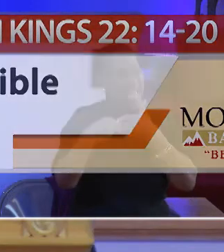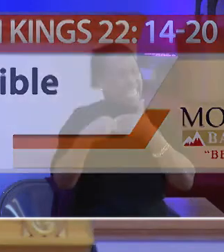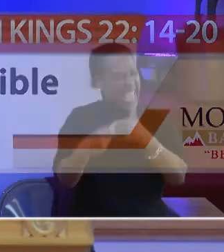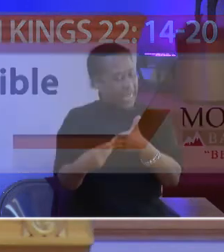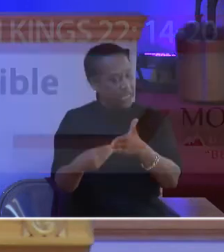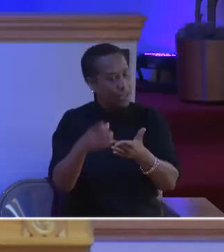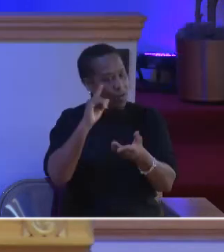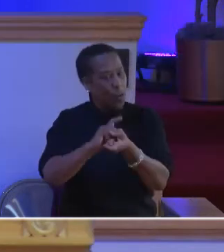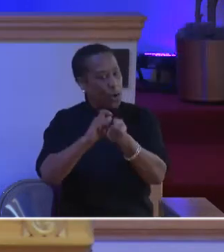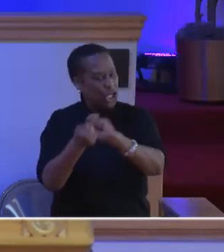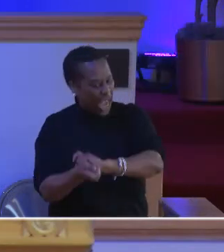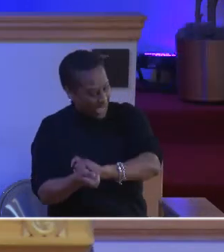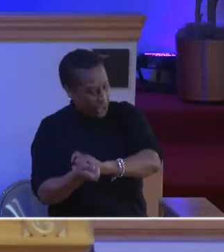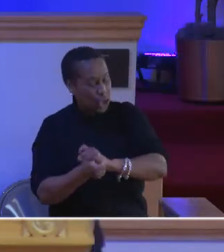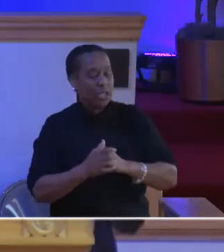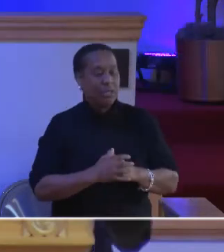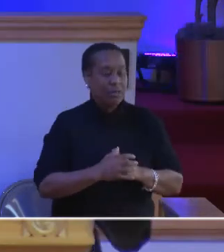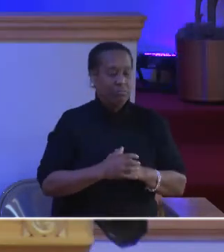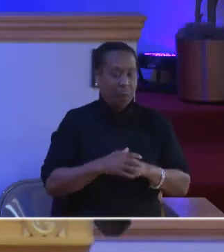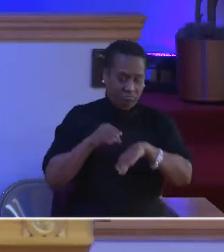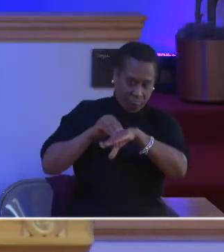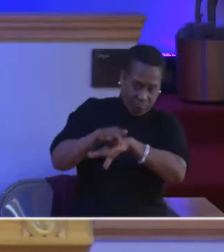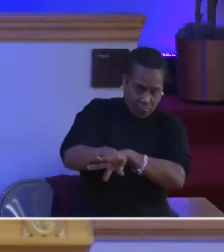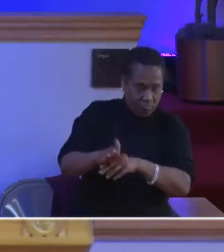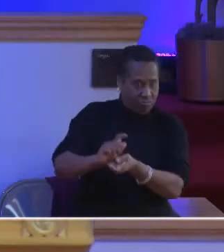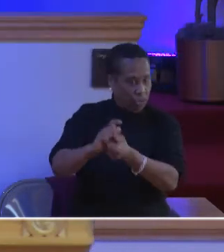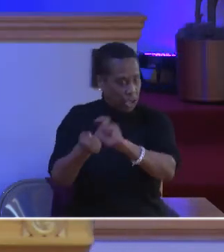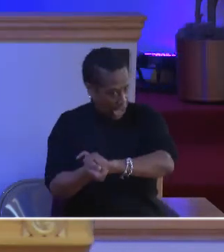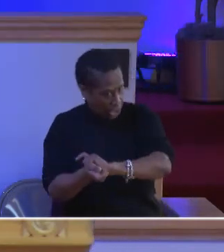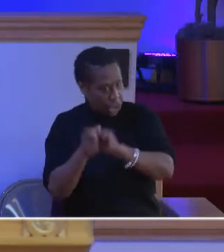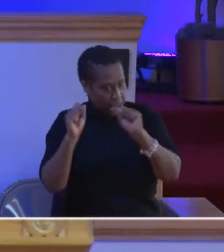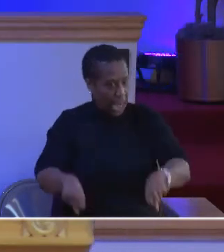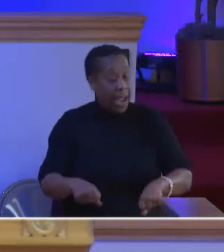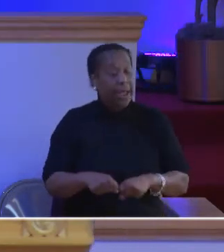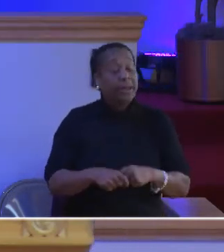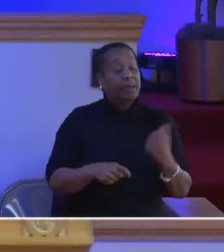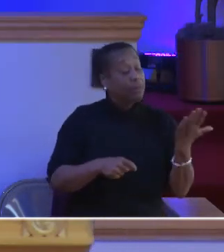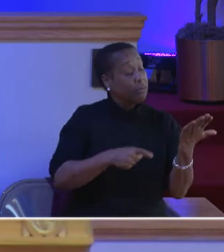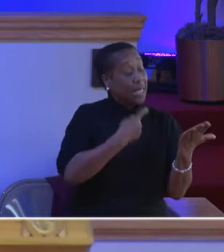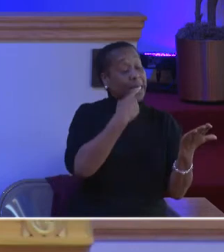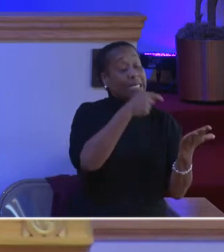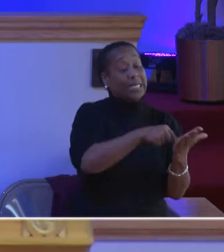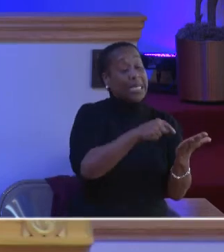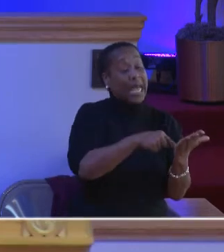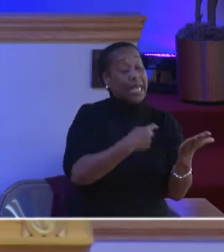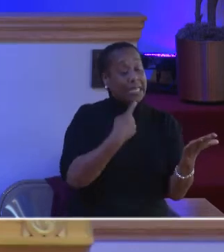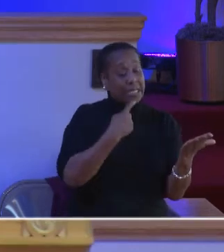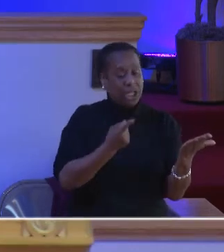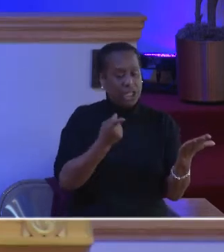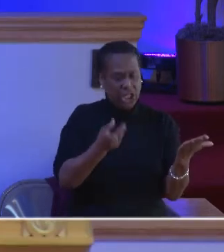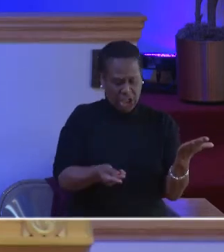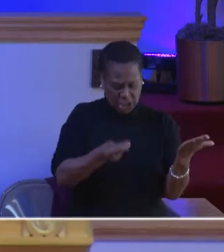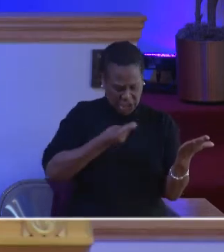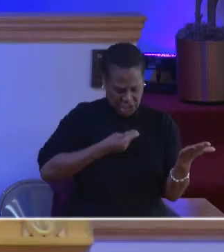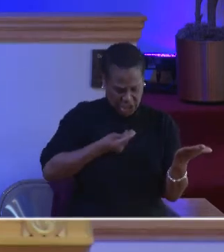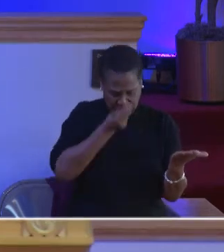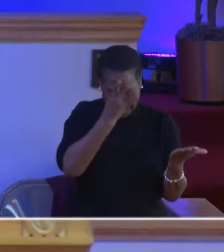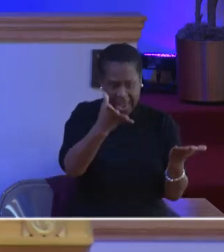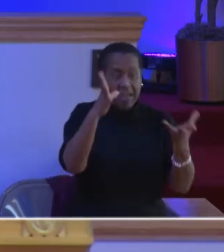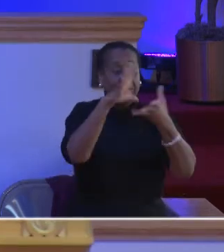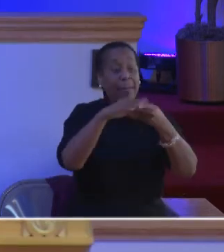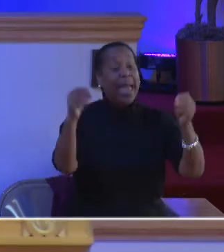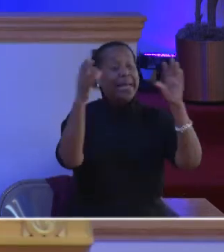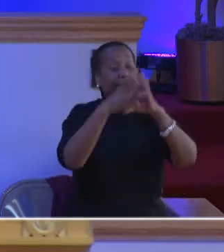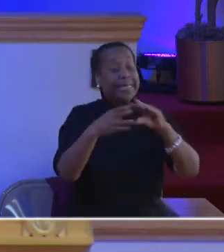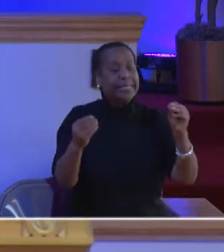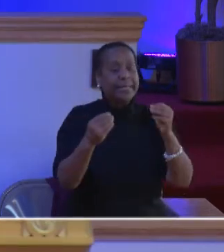for change. The text says that she gave the message,